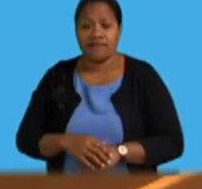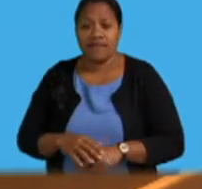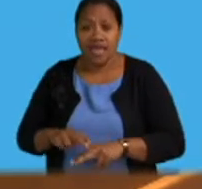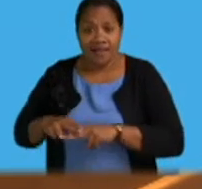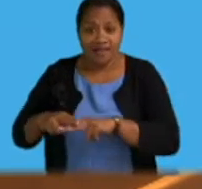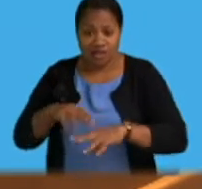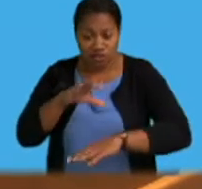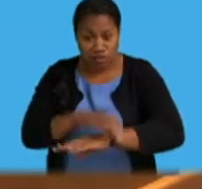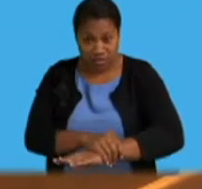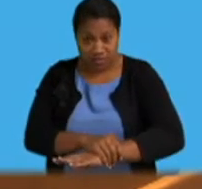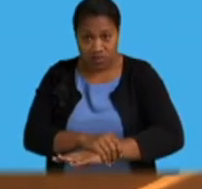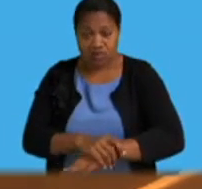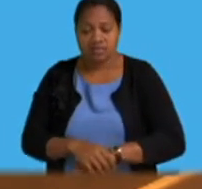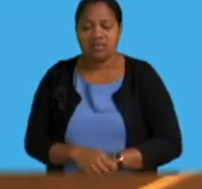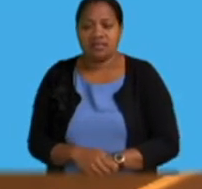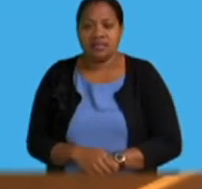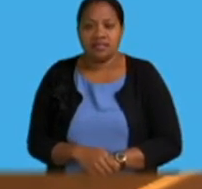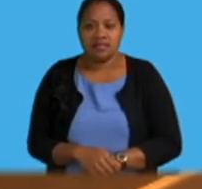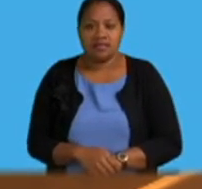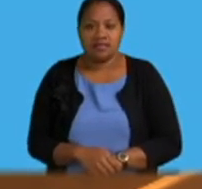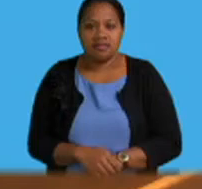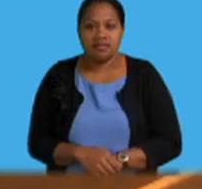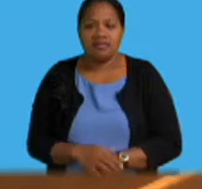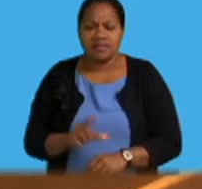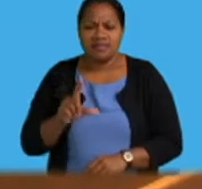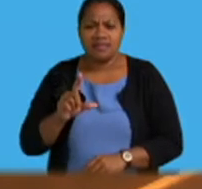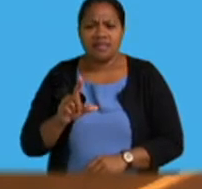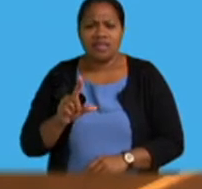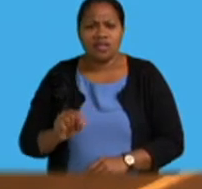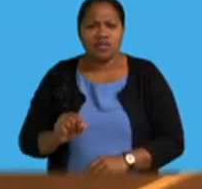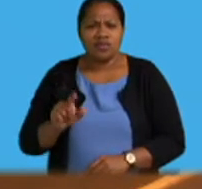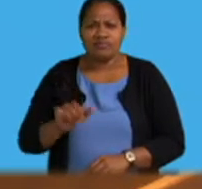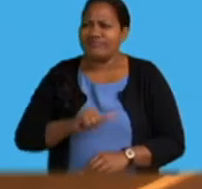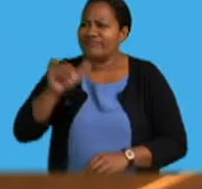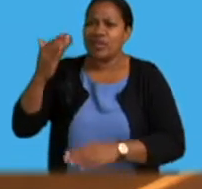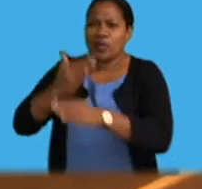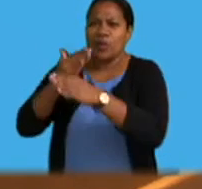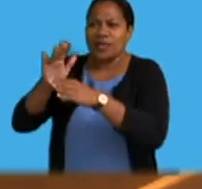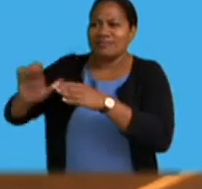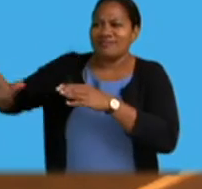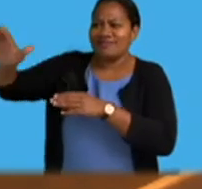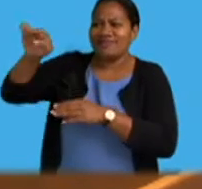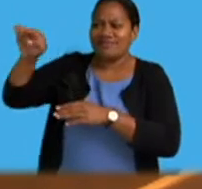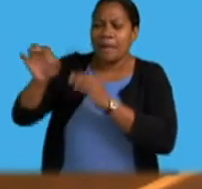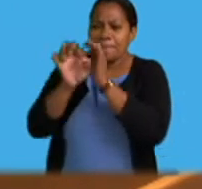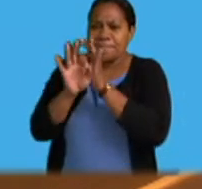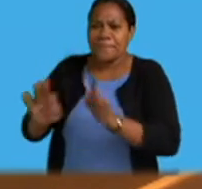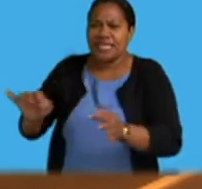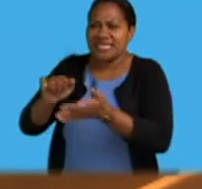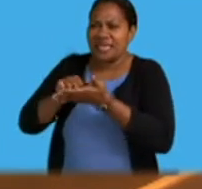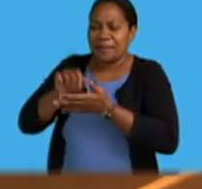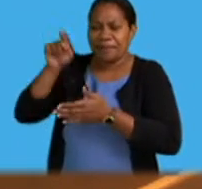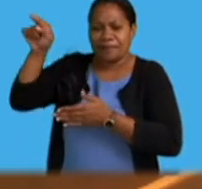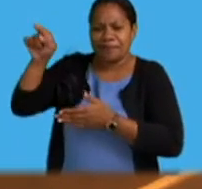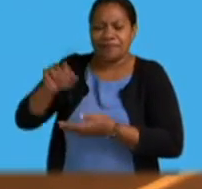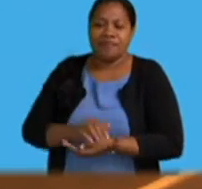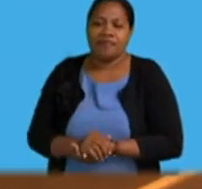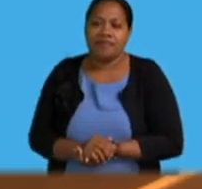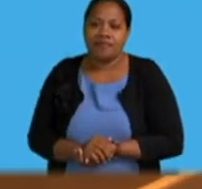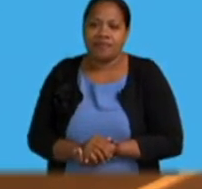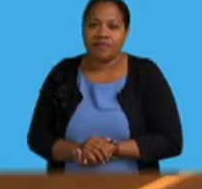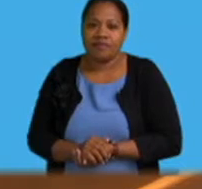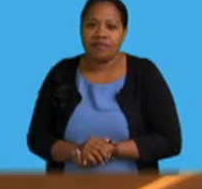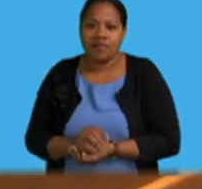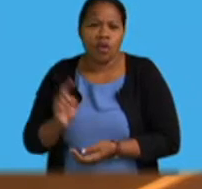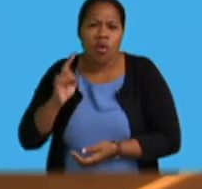Force are also doing peacekeeping. My question to the Honourable Minister is, what